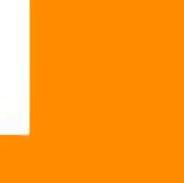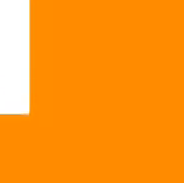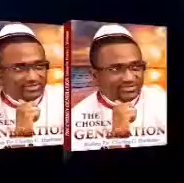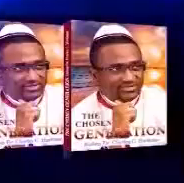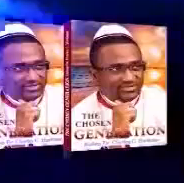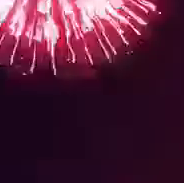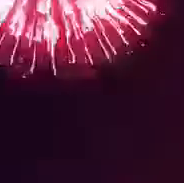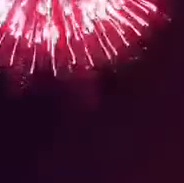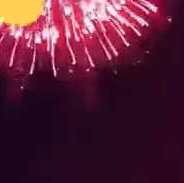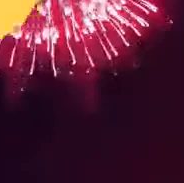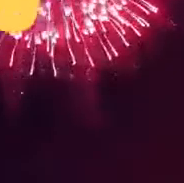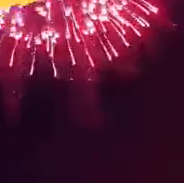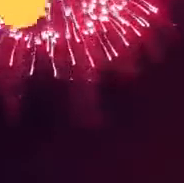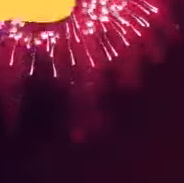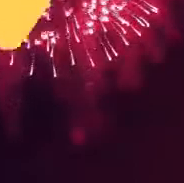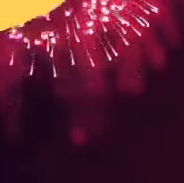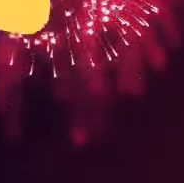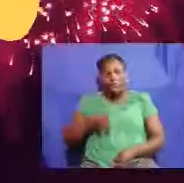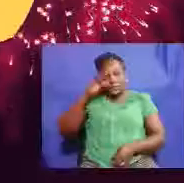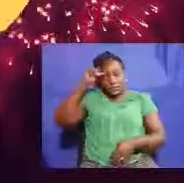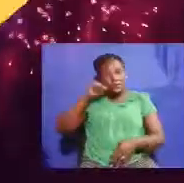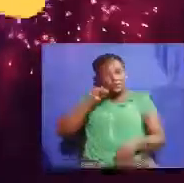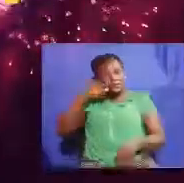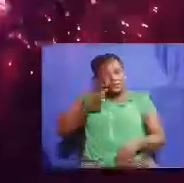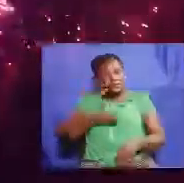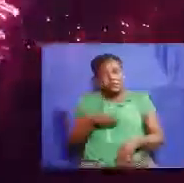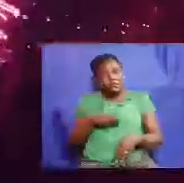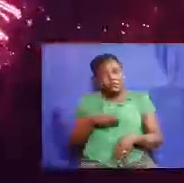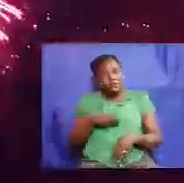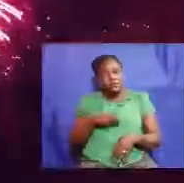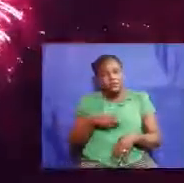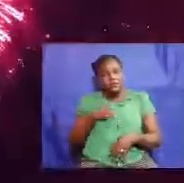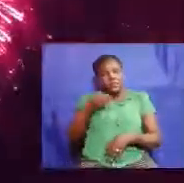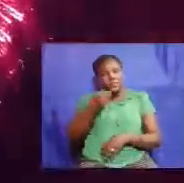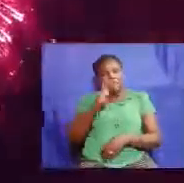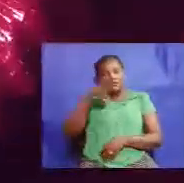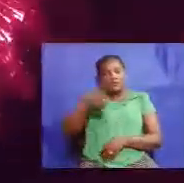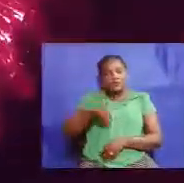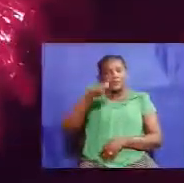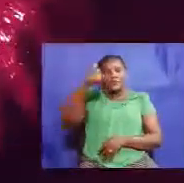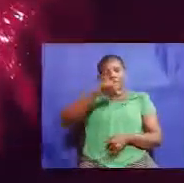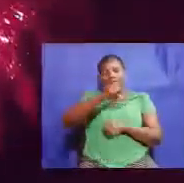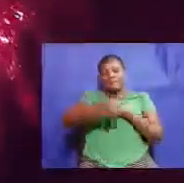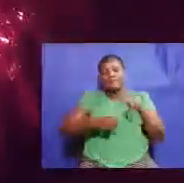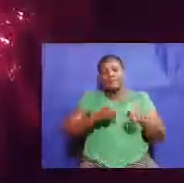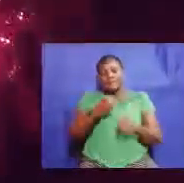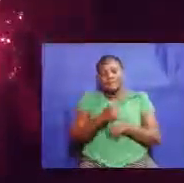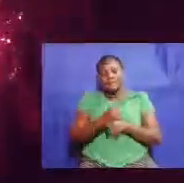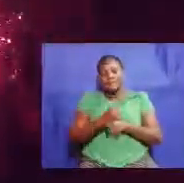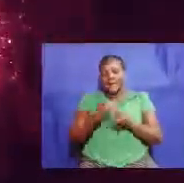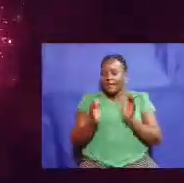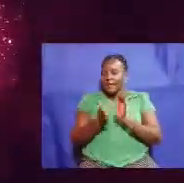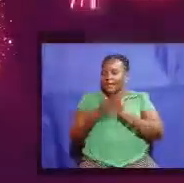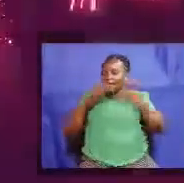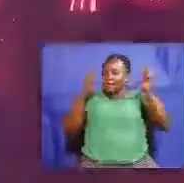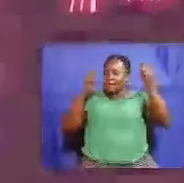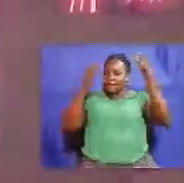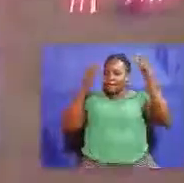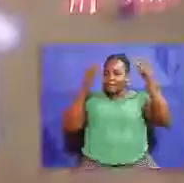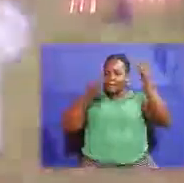copies now. Distinguished ladies and gentlemen, H4P is 10 years old.